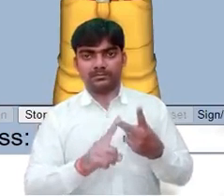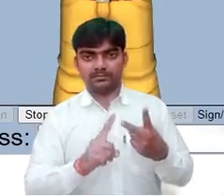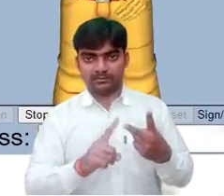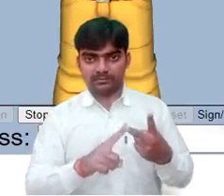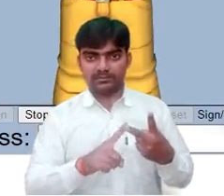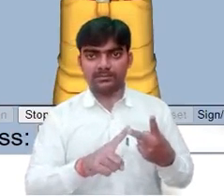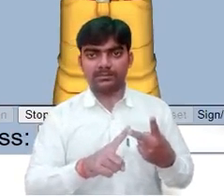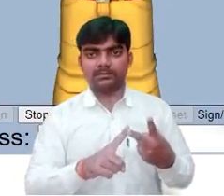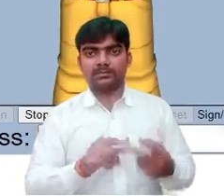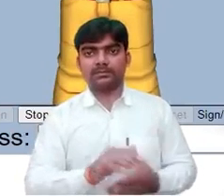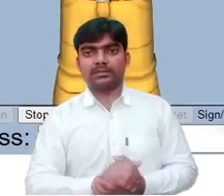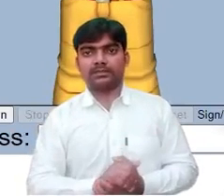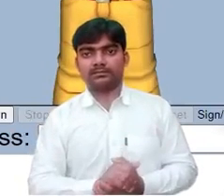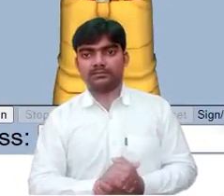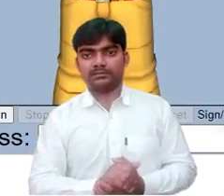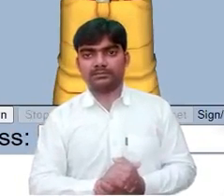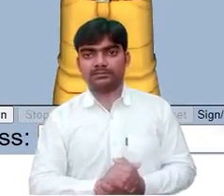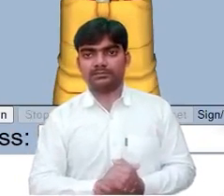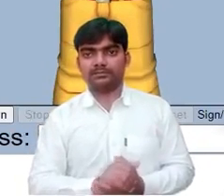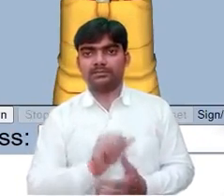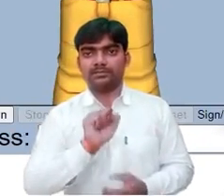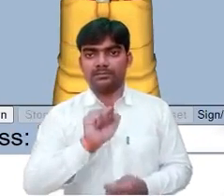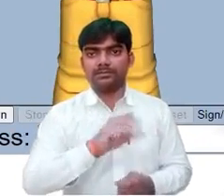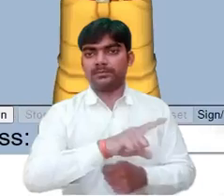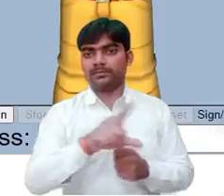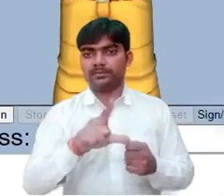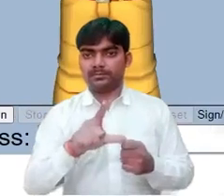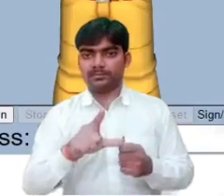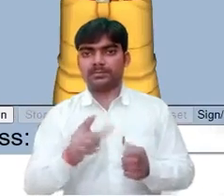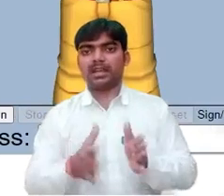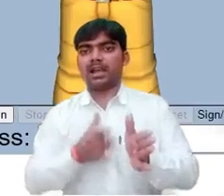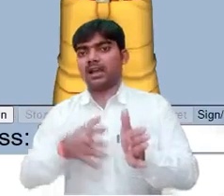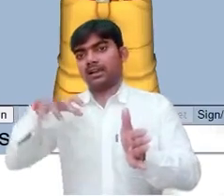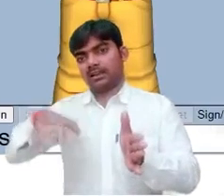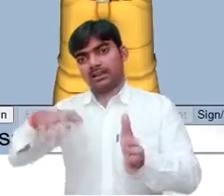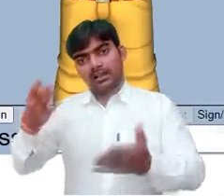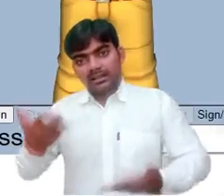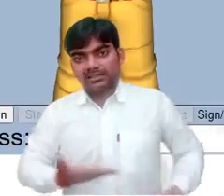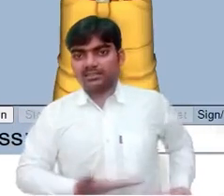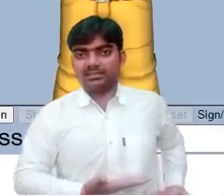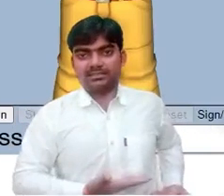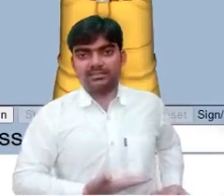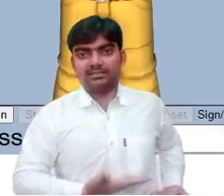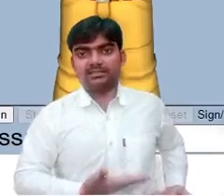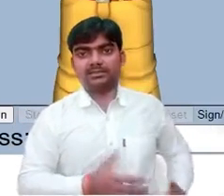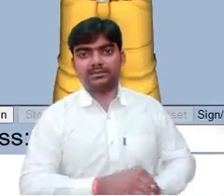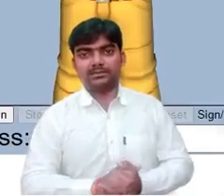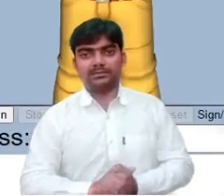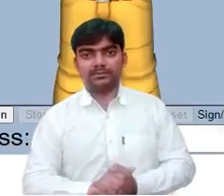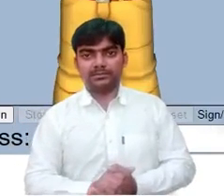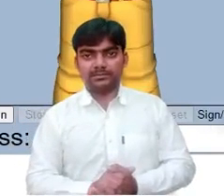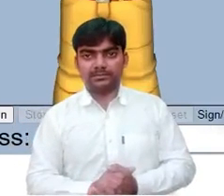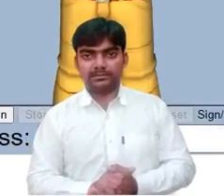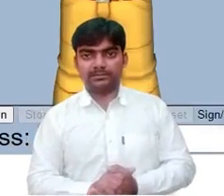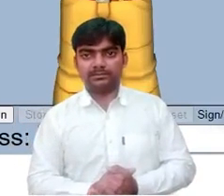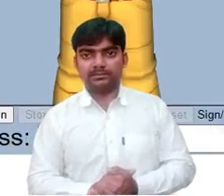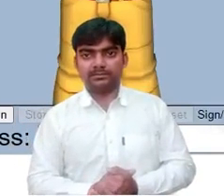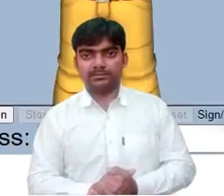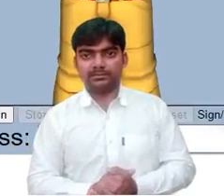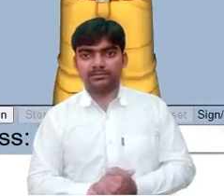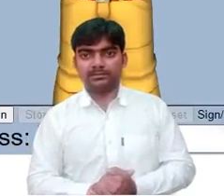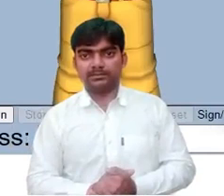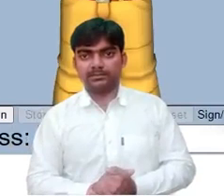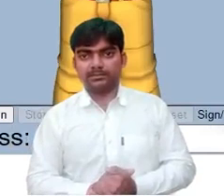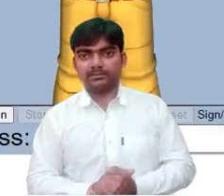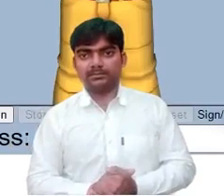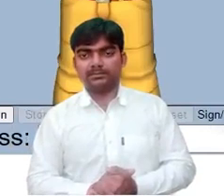be played by this avatar in Indian Sign Language. So let us try one or more dynamic announcements. So in